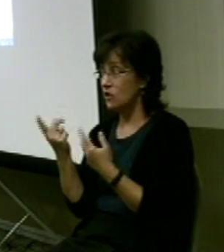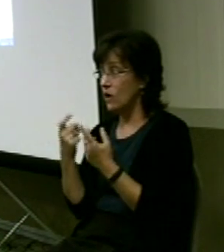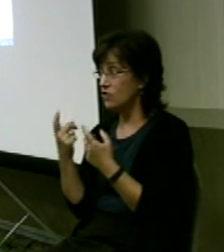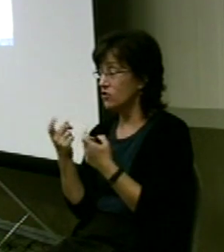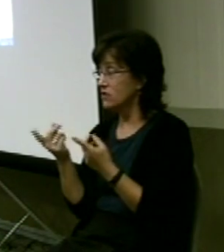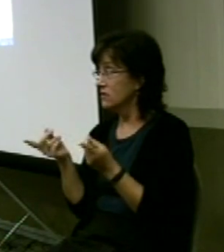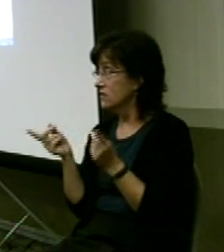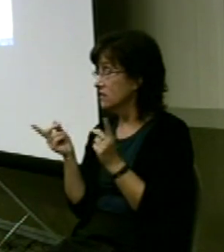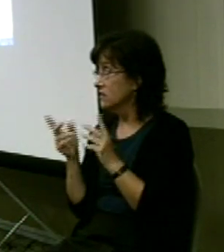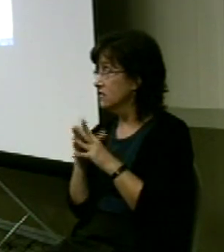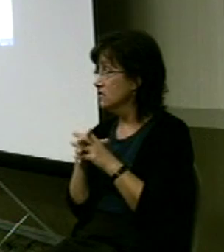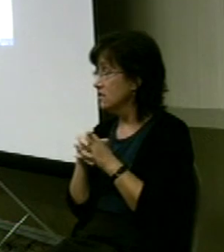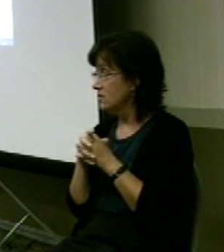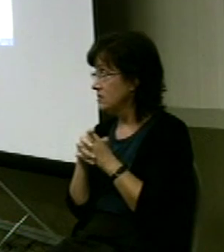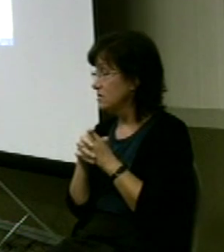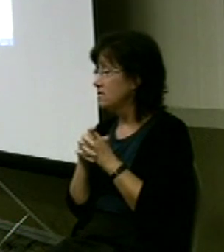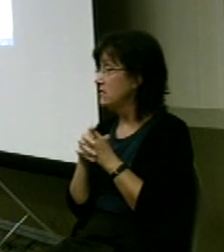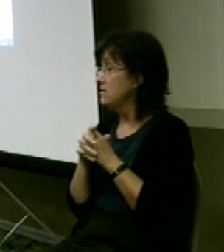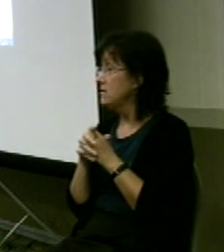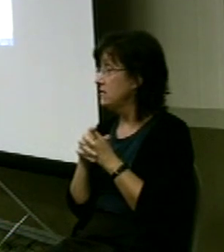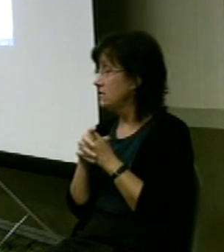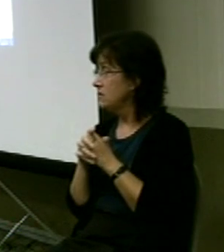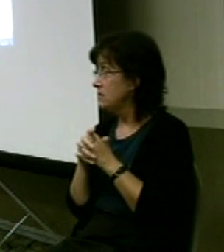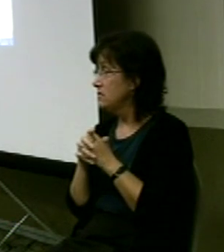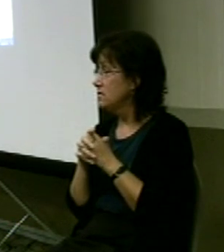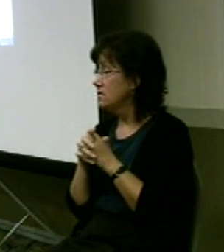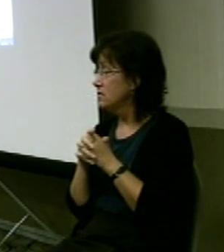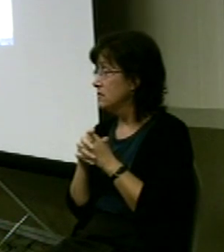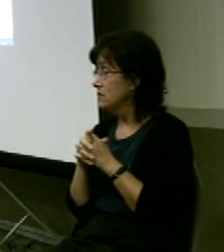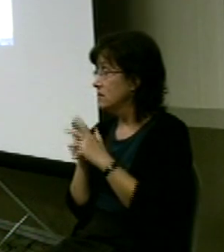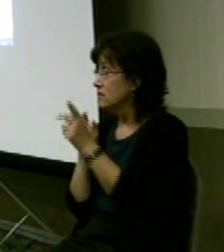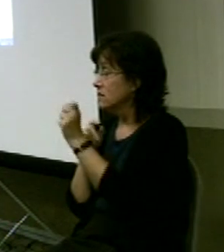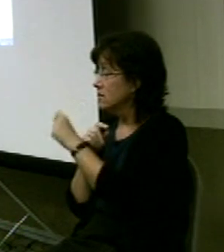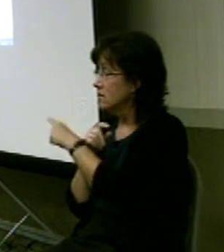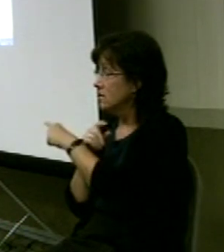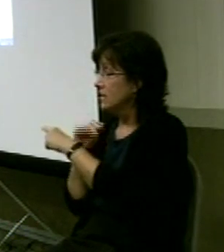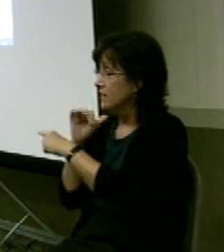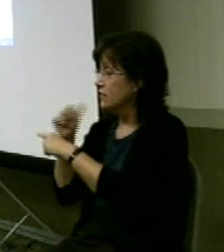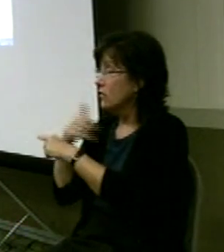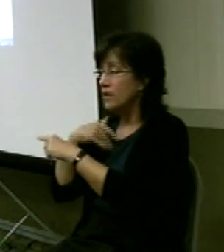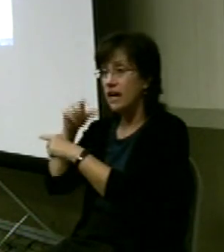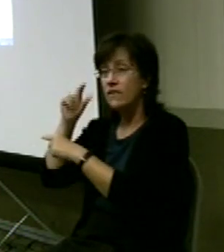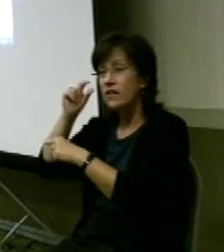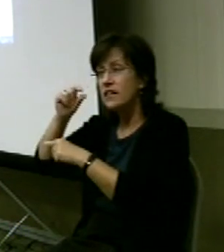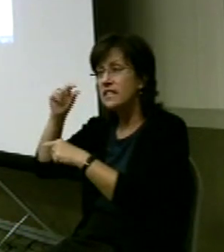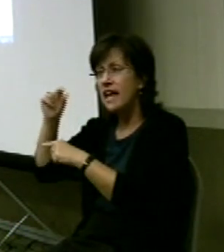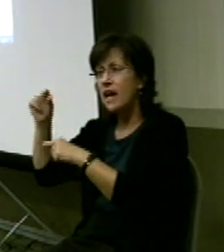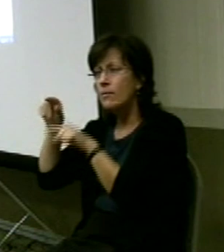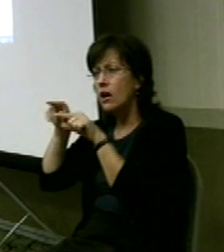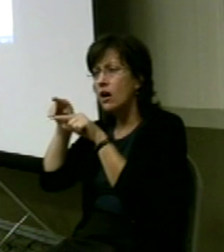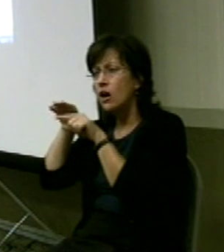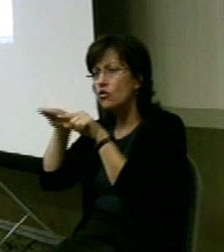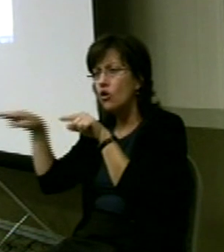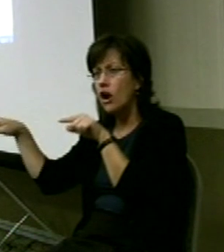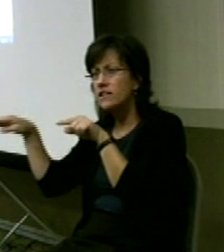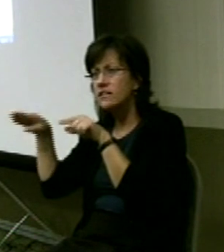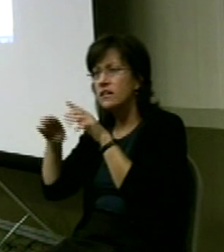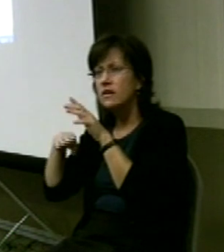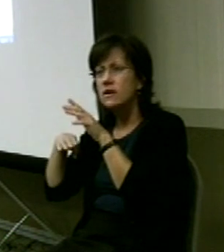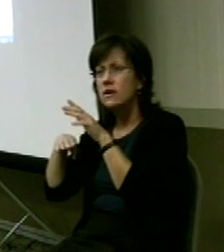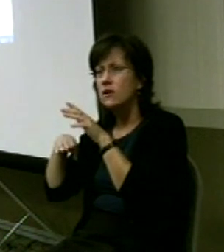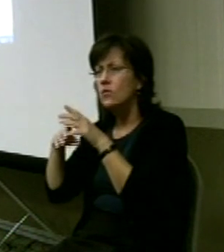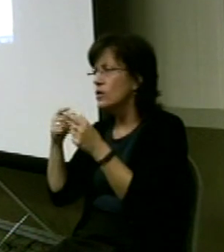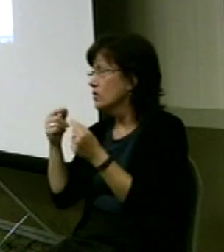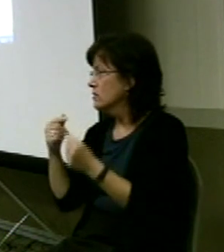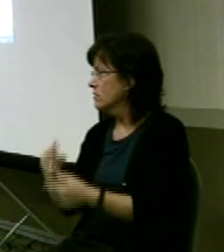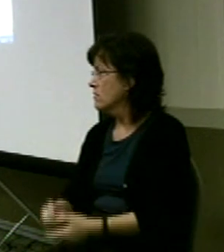So the formula is up here. If you don't have the tabs across the bottom, is there a way to find